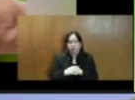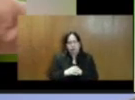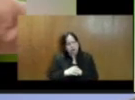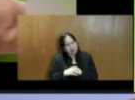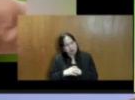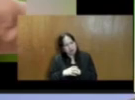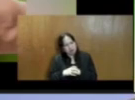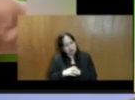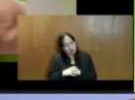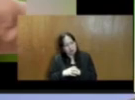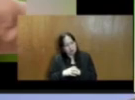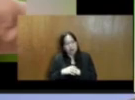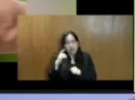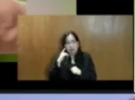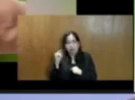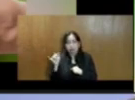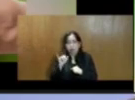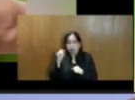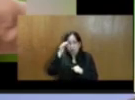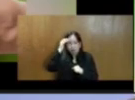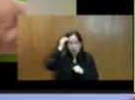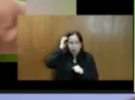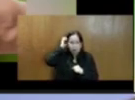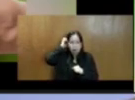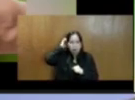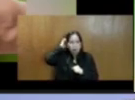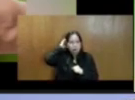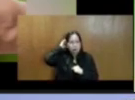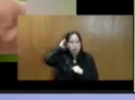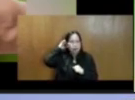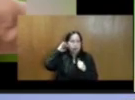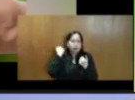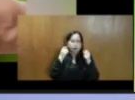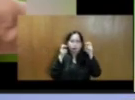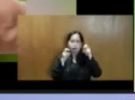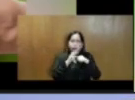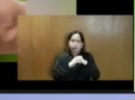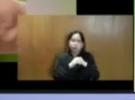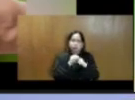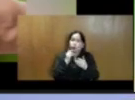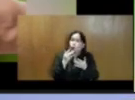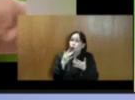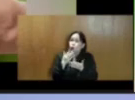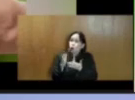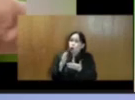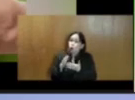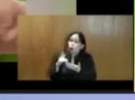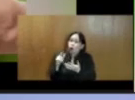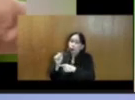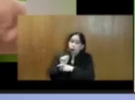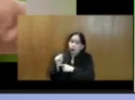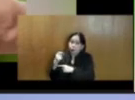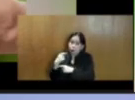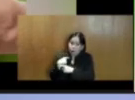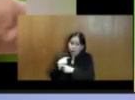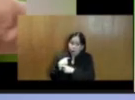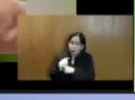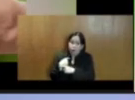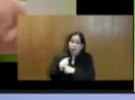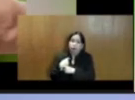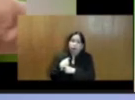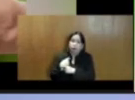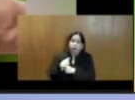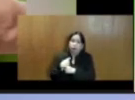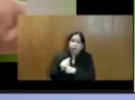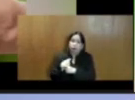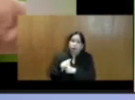is also, I guess, again, in the theme of not putting to waste whatever training you have. You know, whatever you might have trained